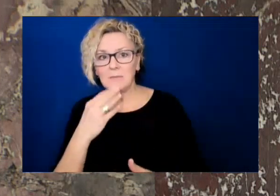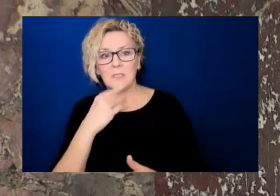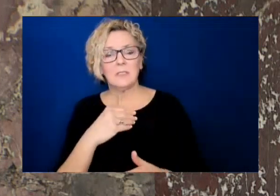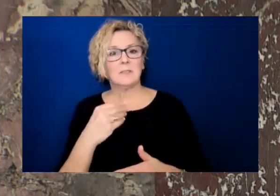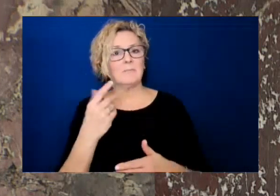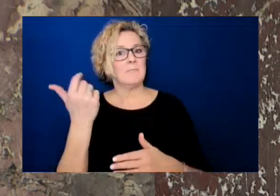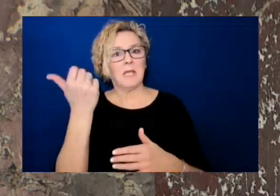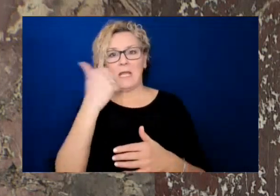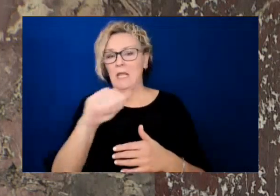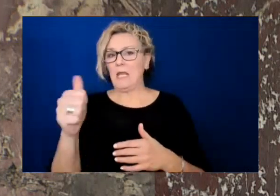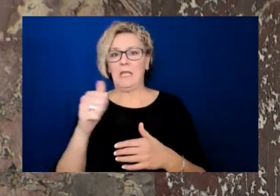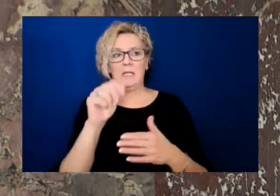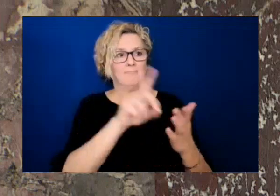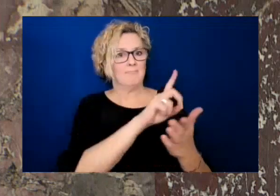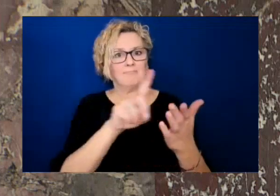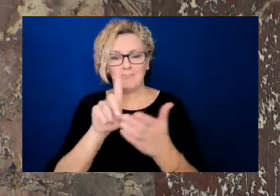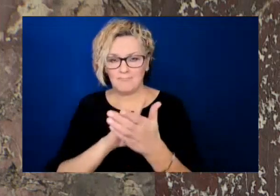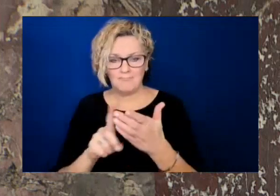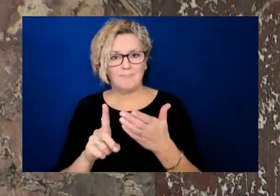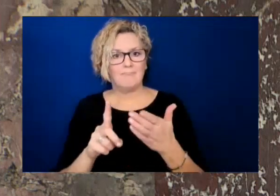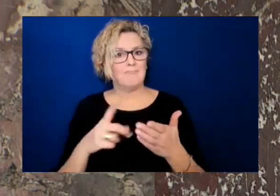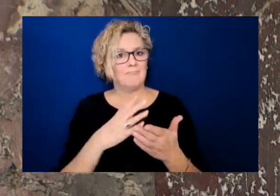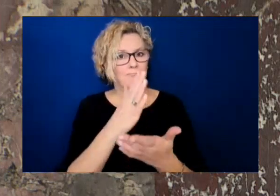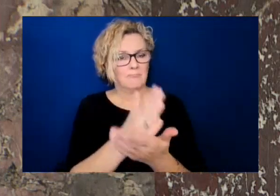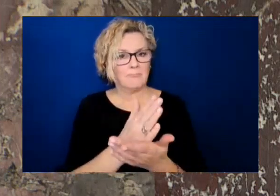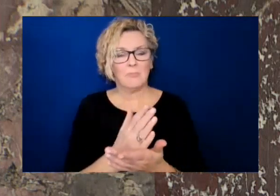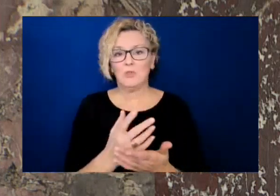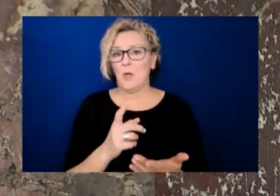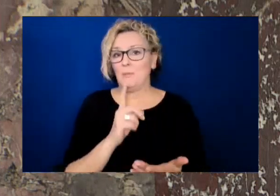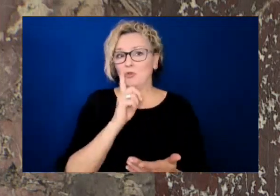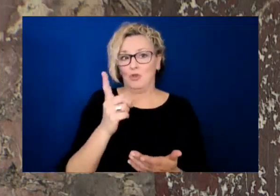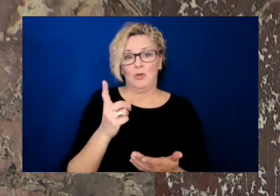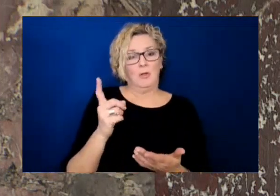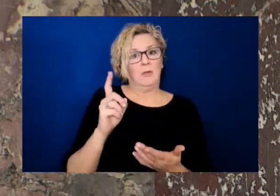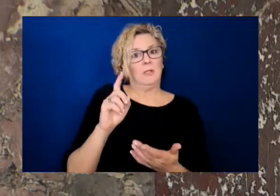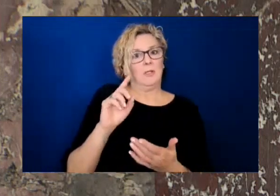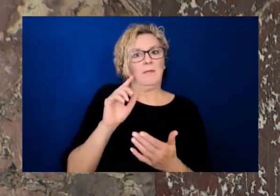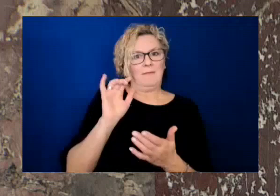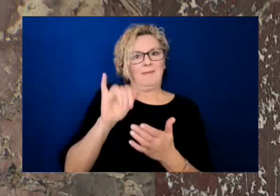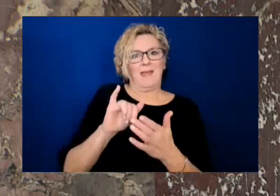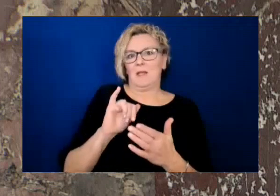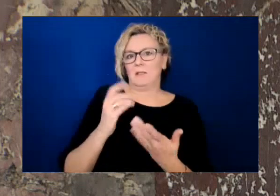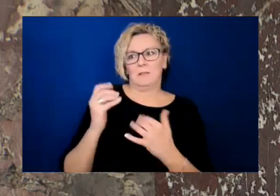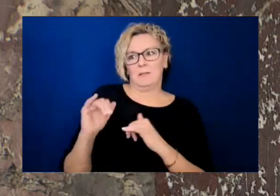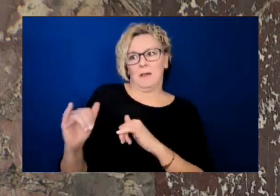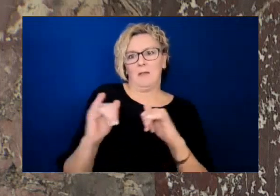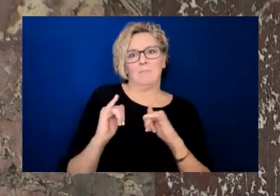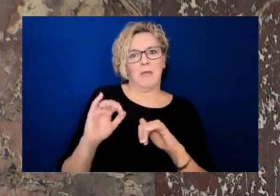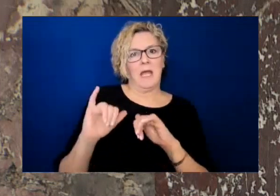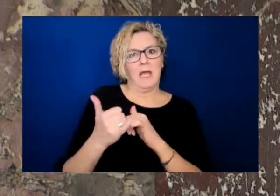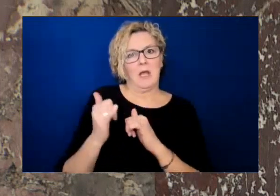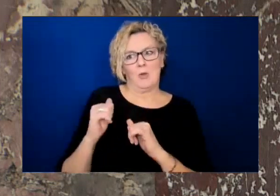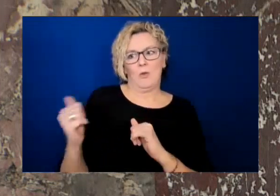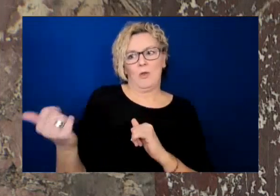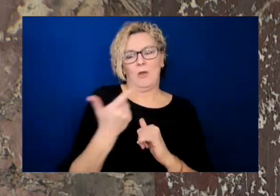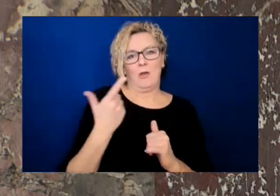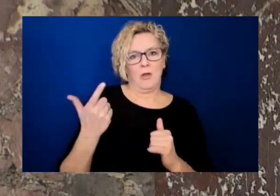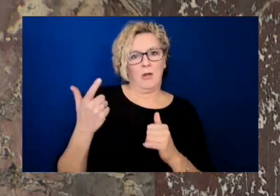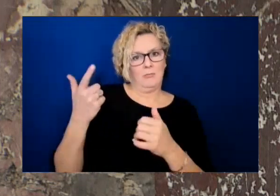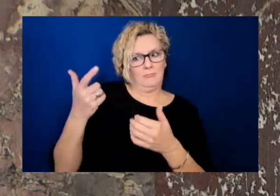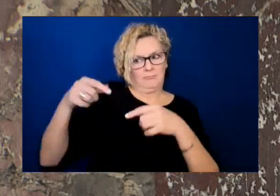member of the other party's caucus as well. British Columbians expect that from us, and we will deliver for them.